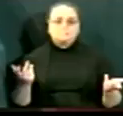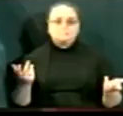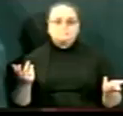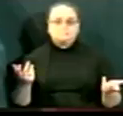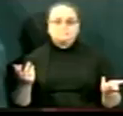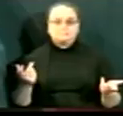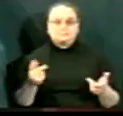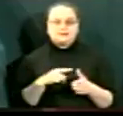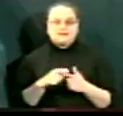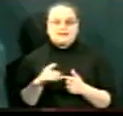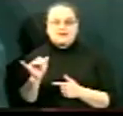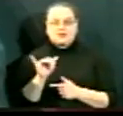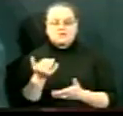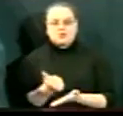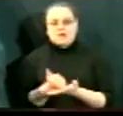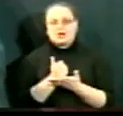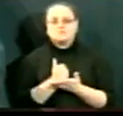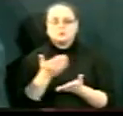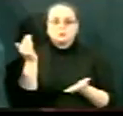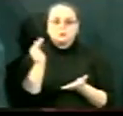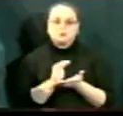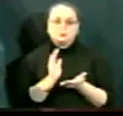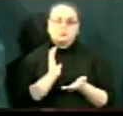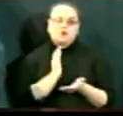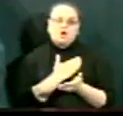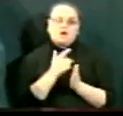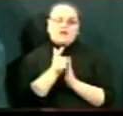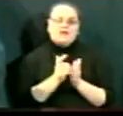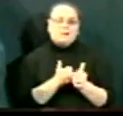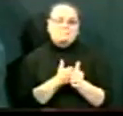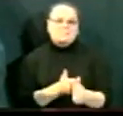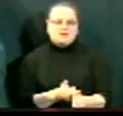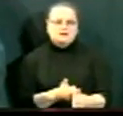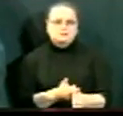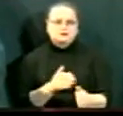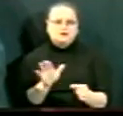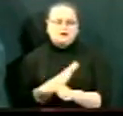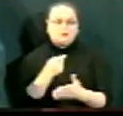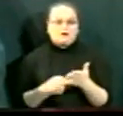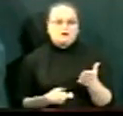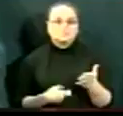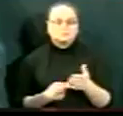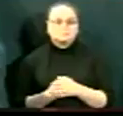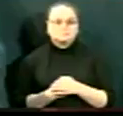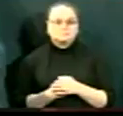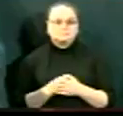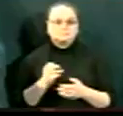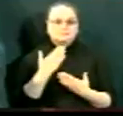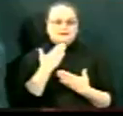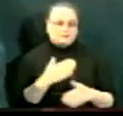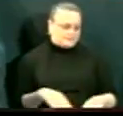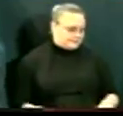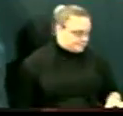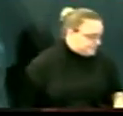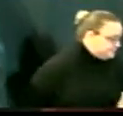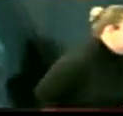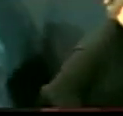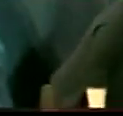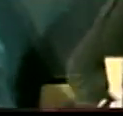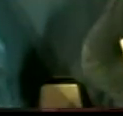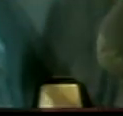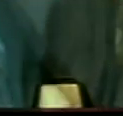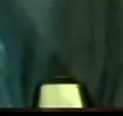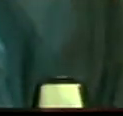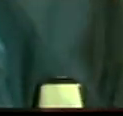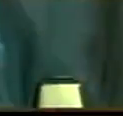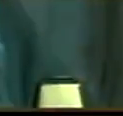and then it also helps us in reducing our legal compliance and our overall cost. Okay, thank you. Those were